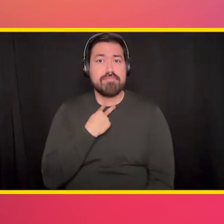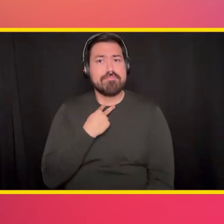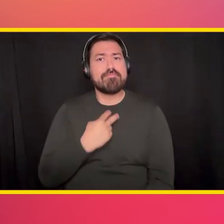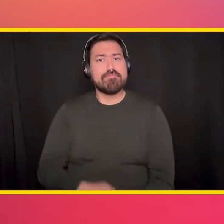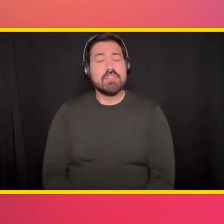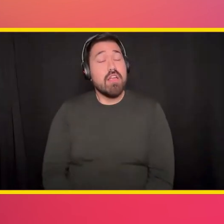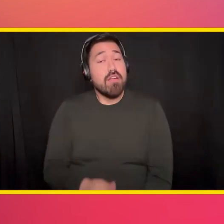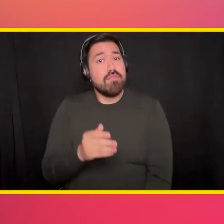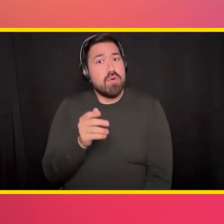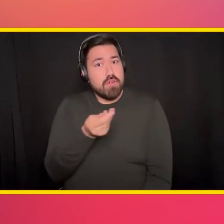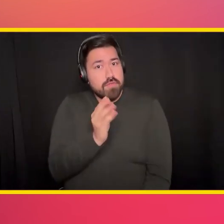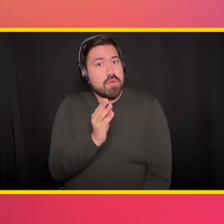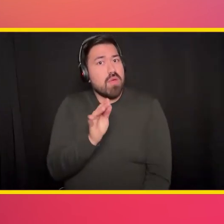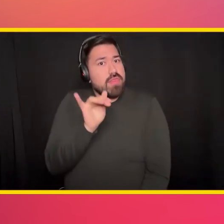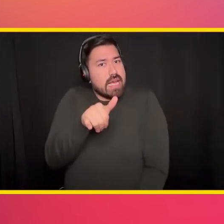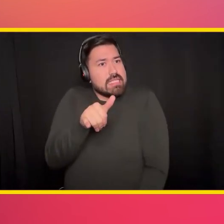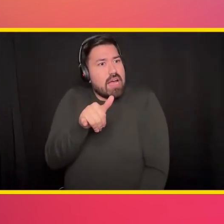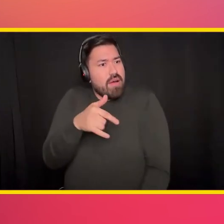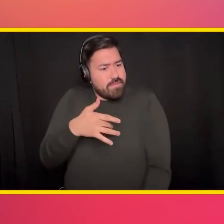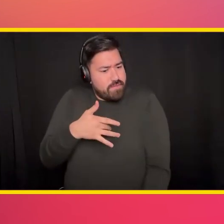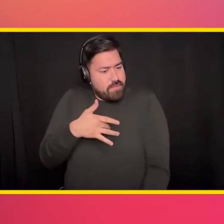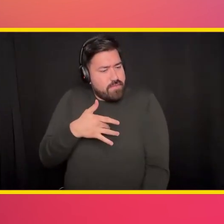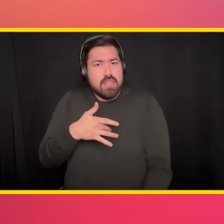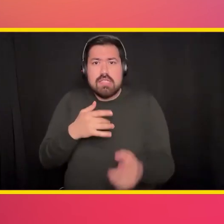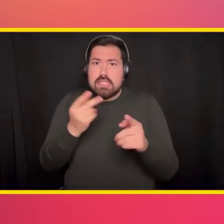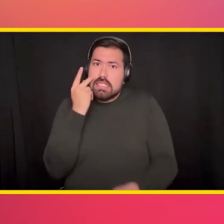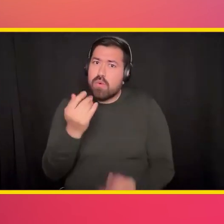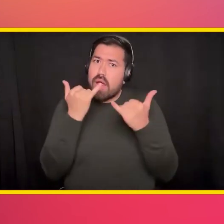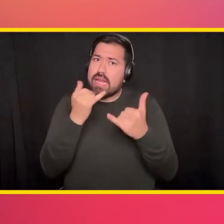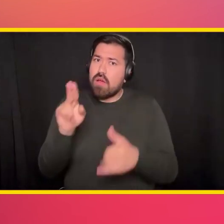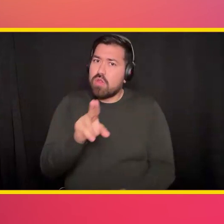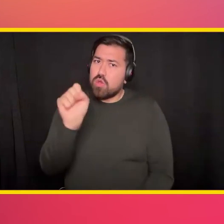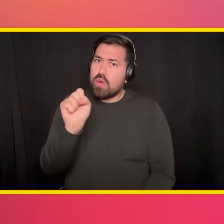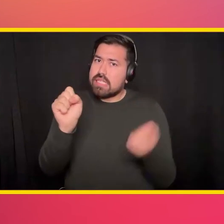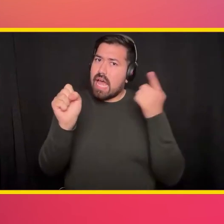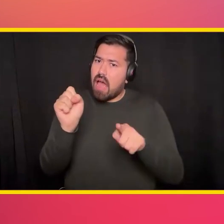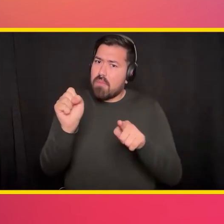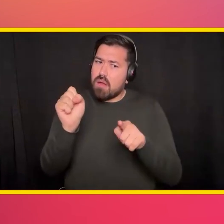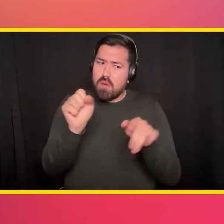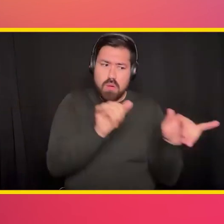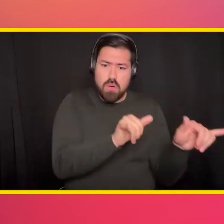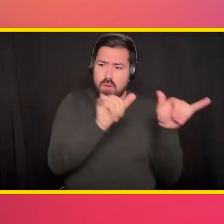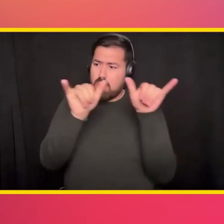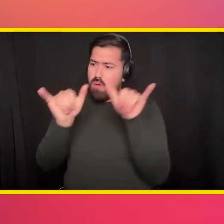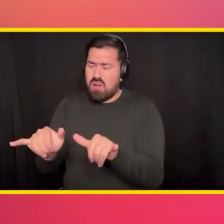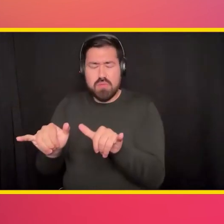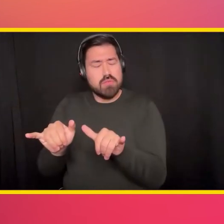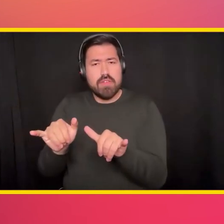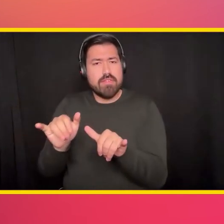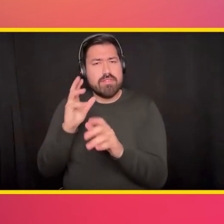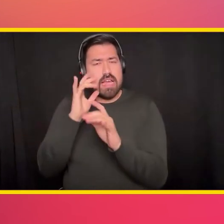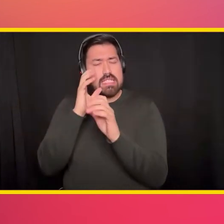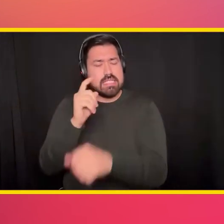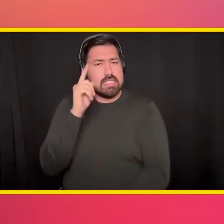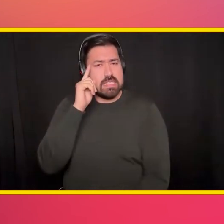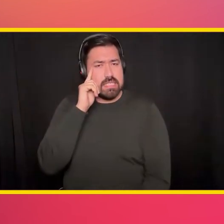for some of them, it's like that's how we're seeing the US right now. mm. The fascinating thing that